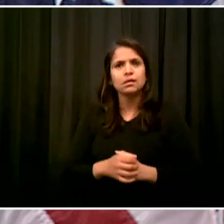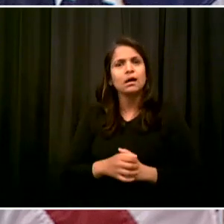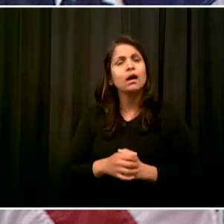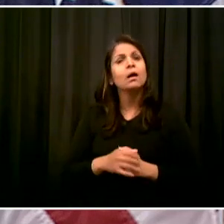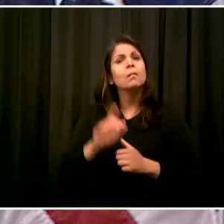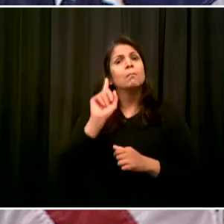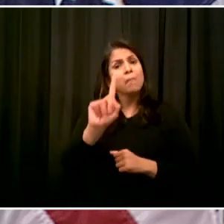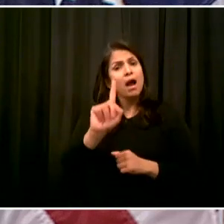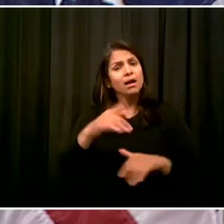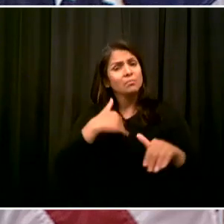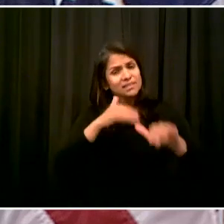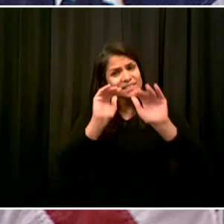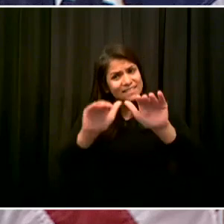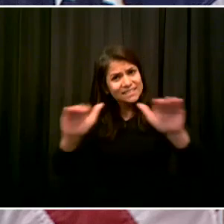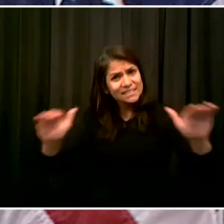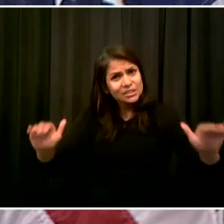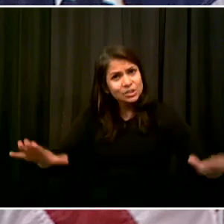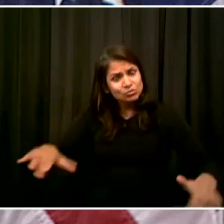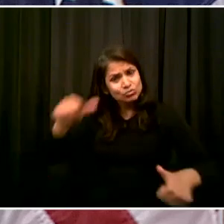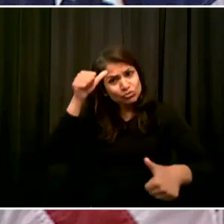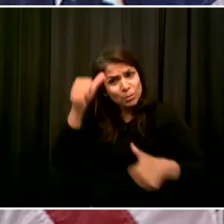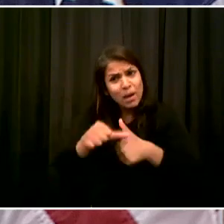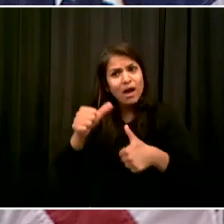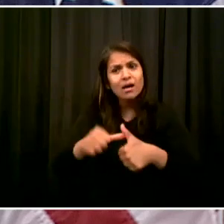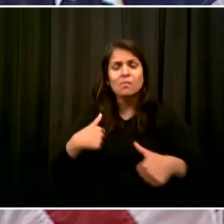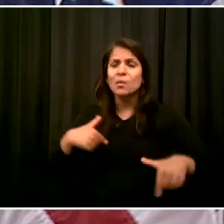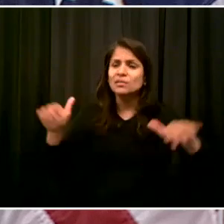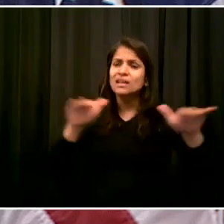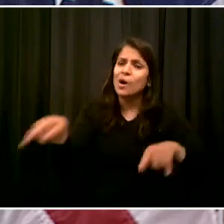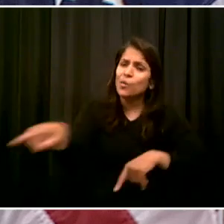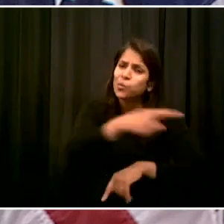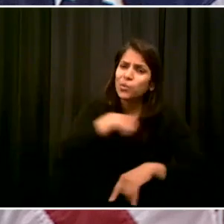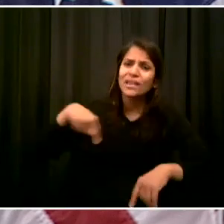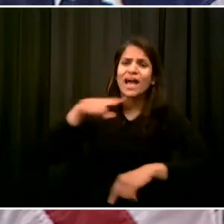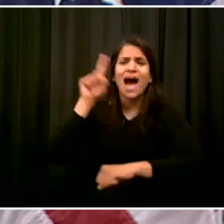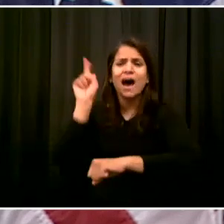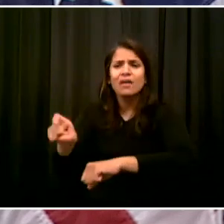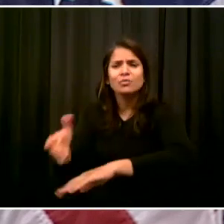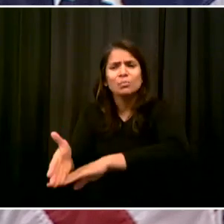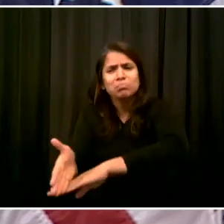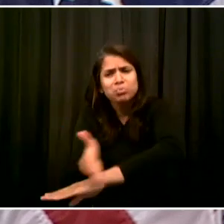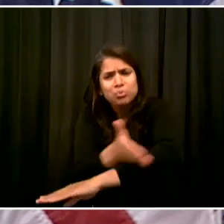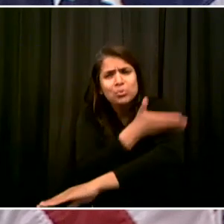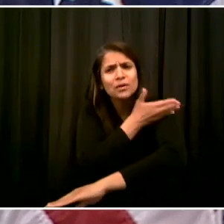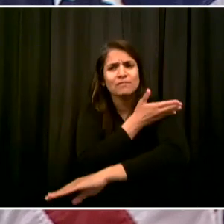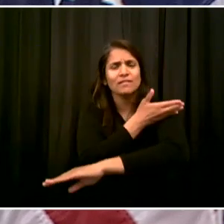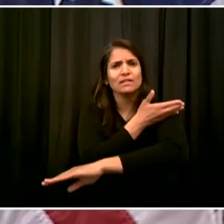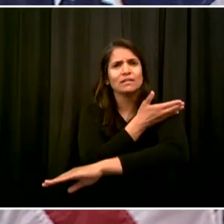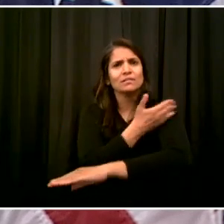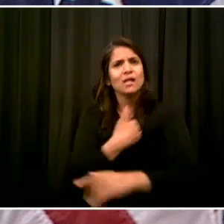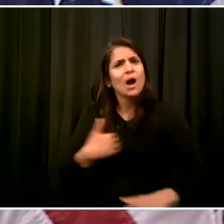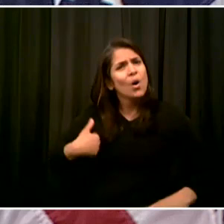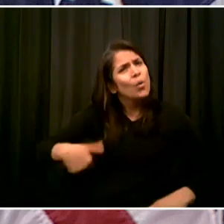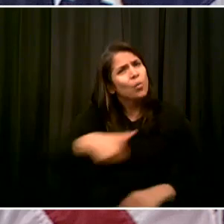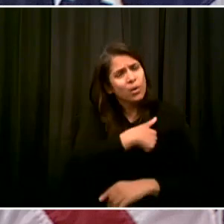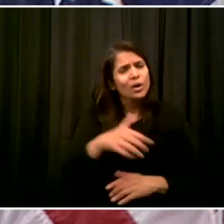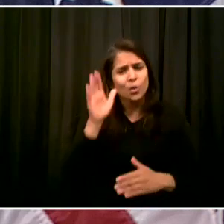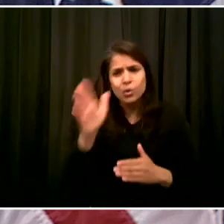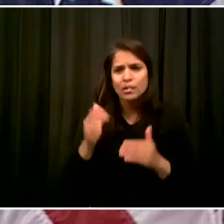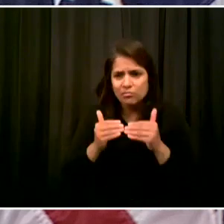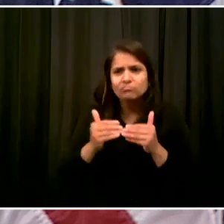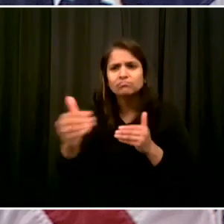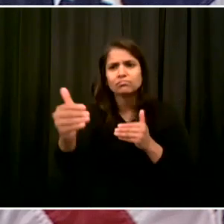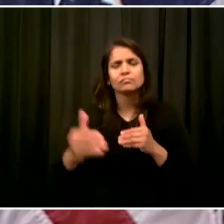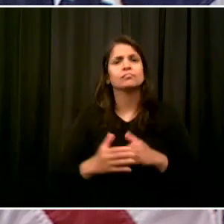will. We will. And this is New York City. Every time we are told what we can't do, we prove people wrong. So I go back.